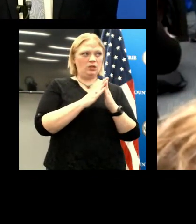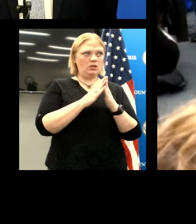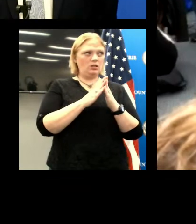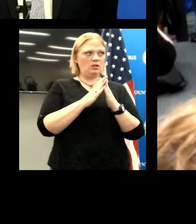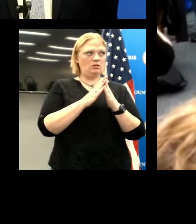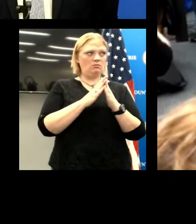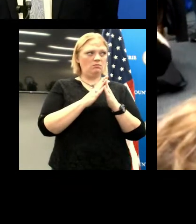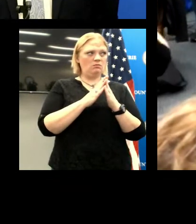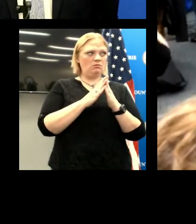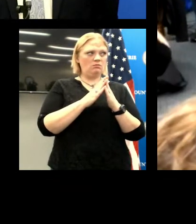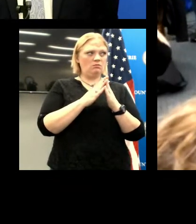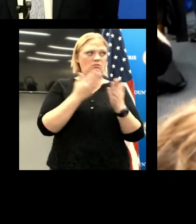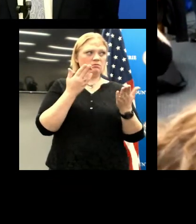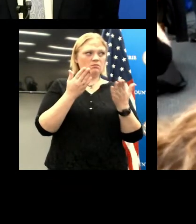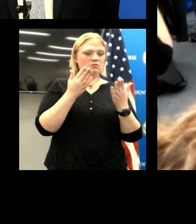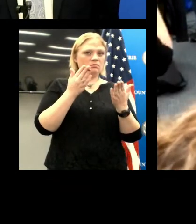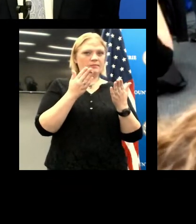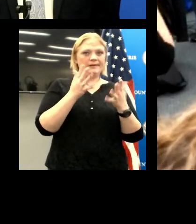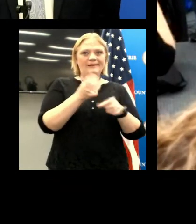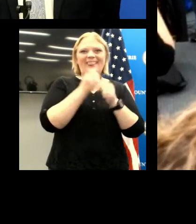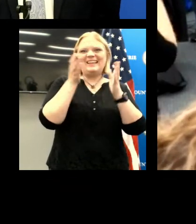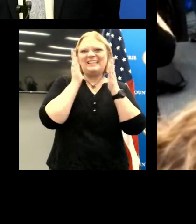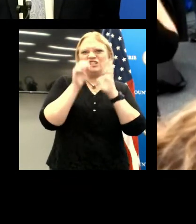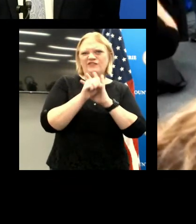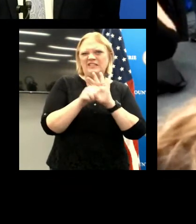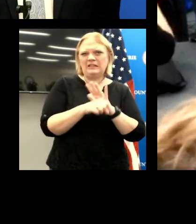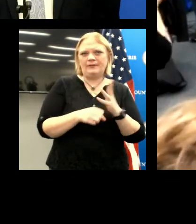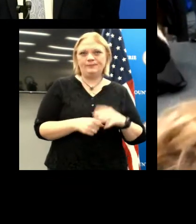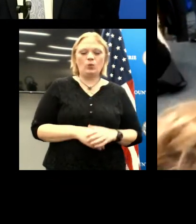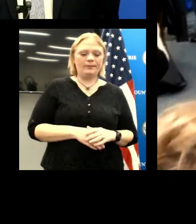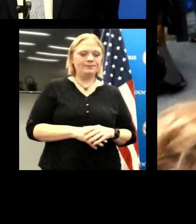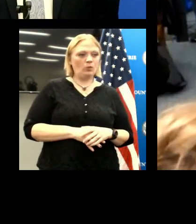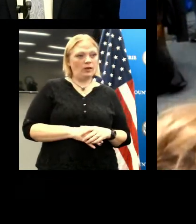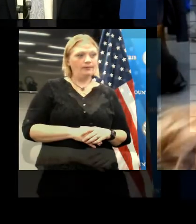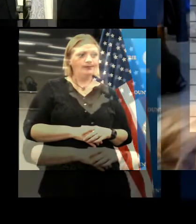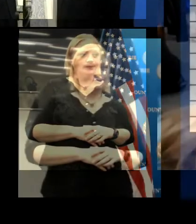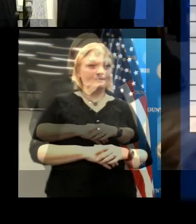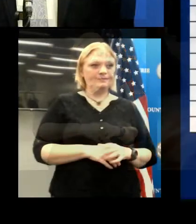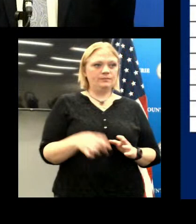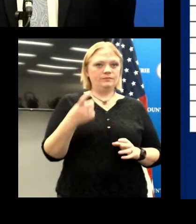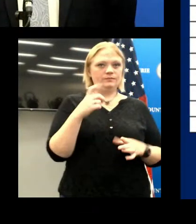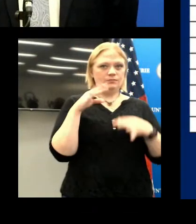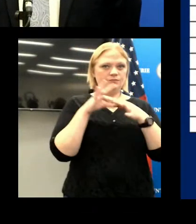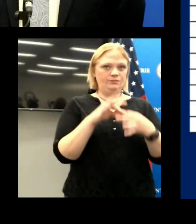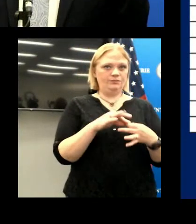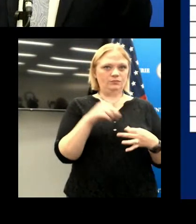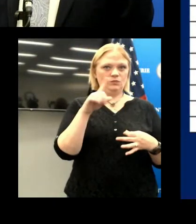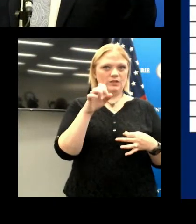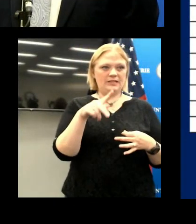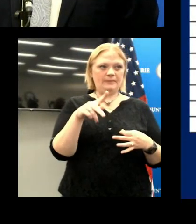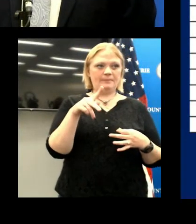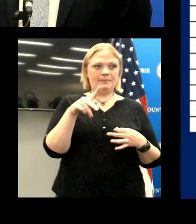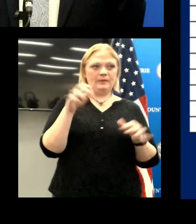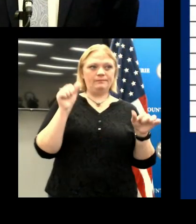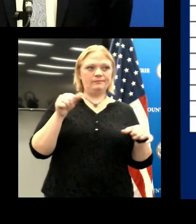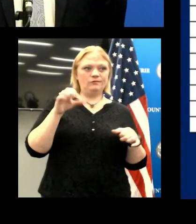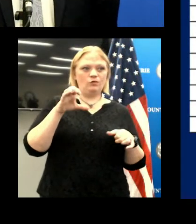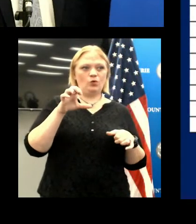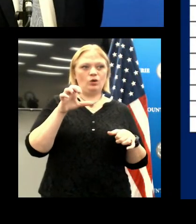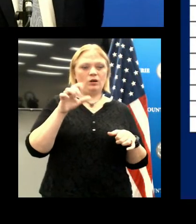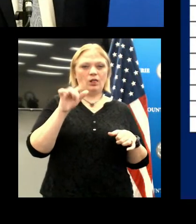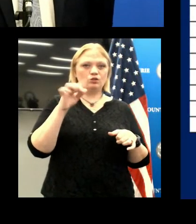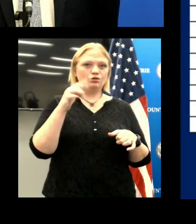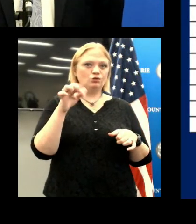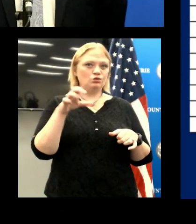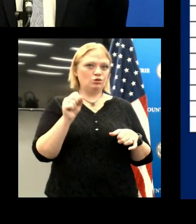might get the state's attention. Well, the question was in regards to zip codes and the potentials for clusters and getting the